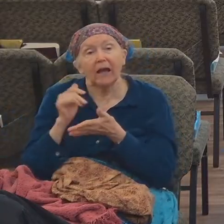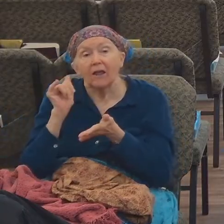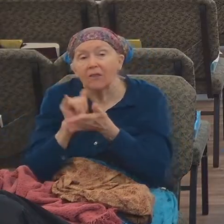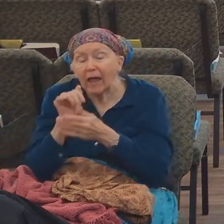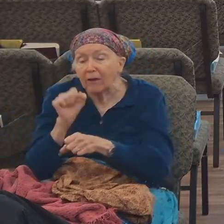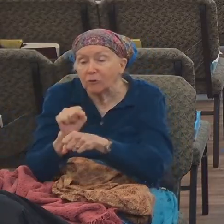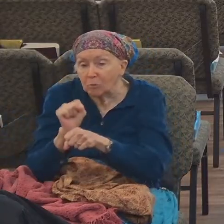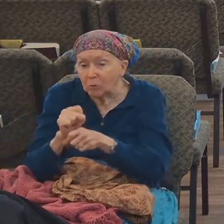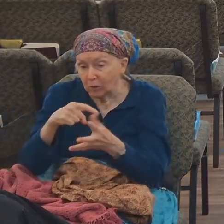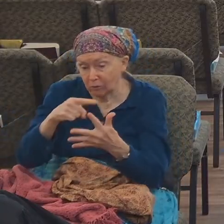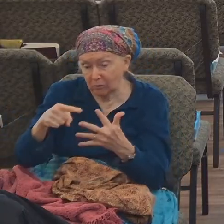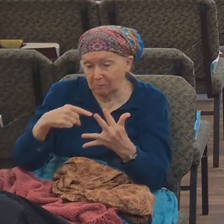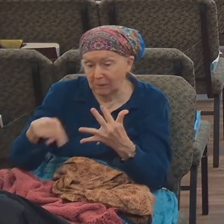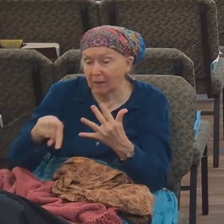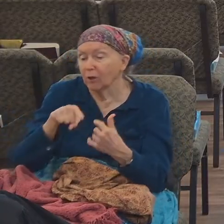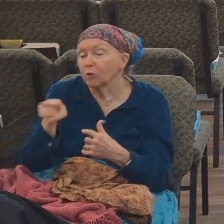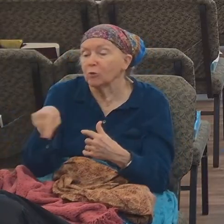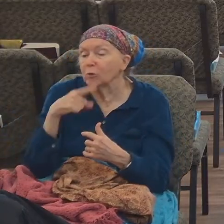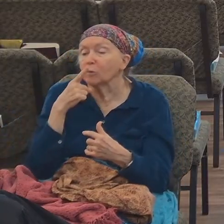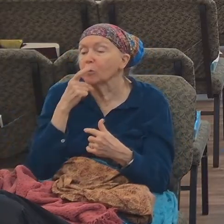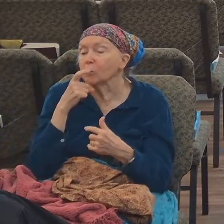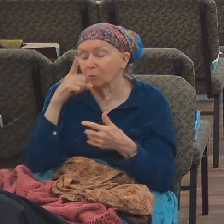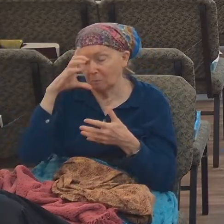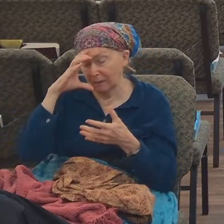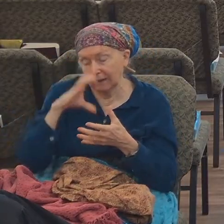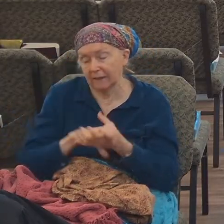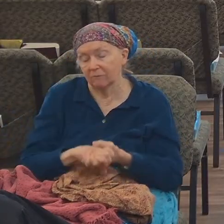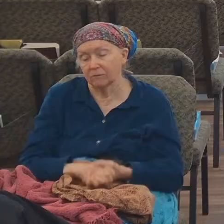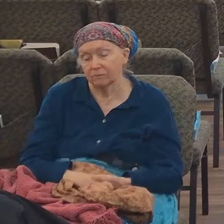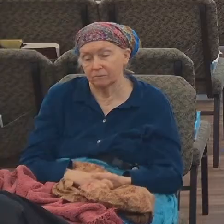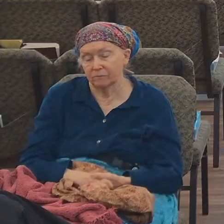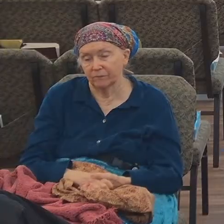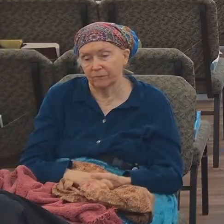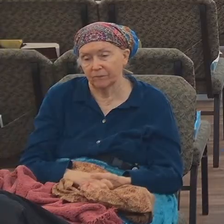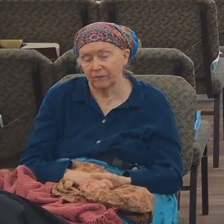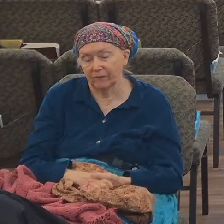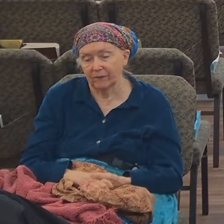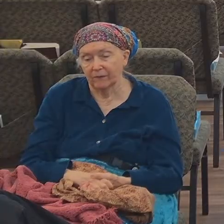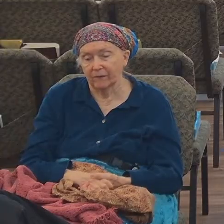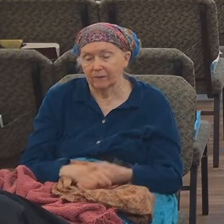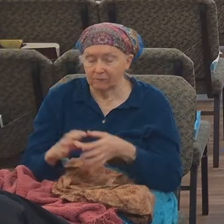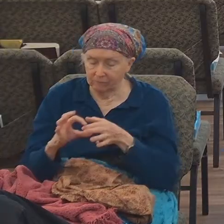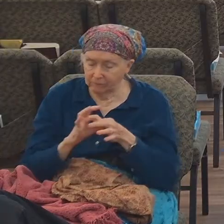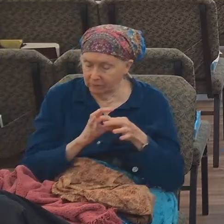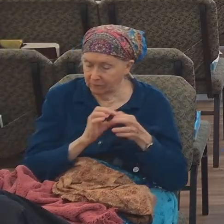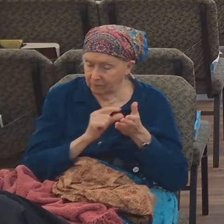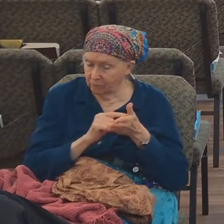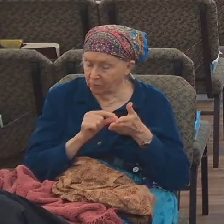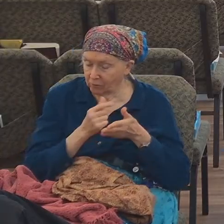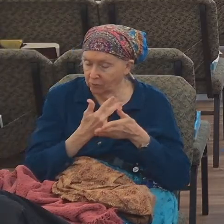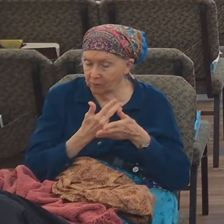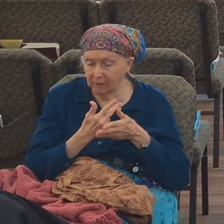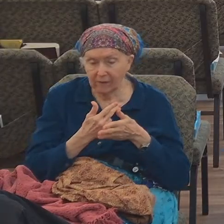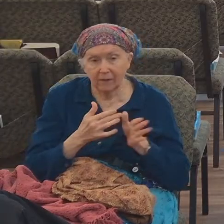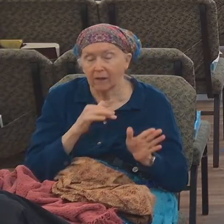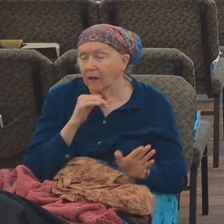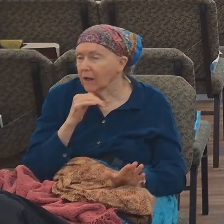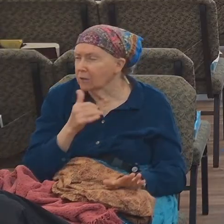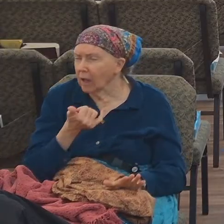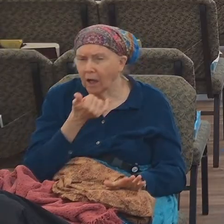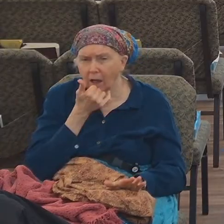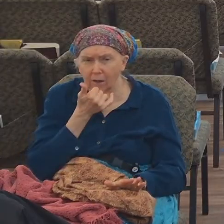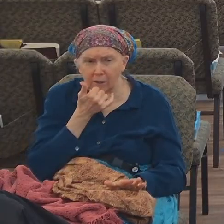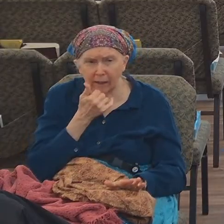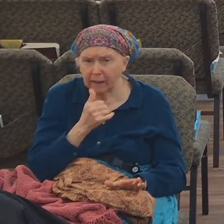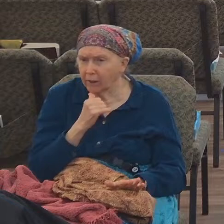you who believe. Okay, so he ties directly back to verse 3. Not of error, impurity,